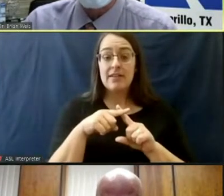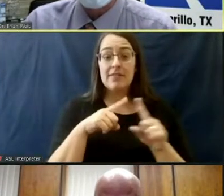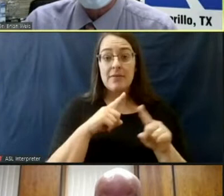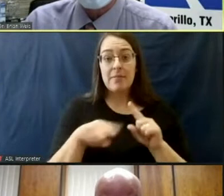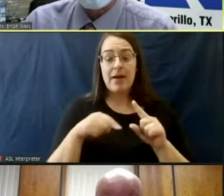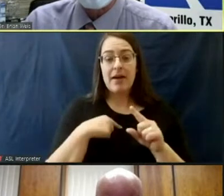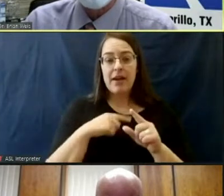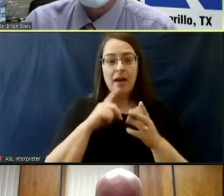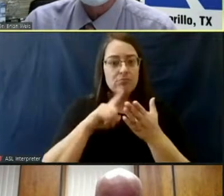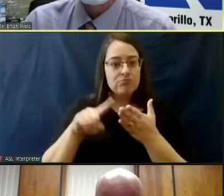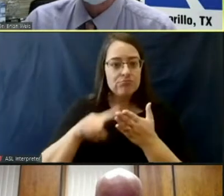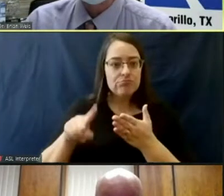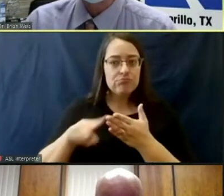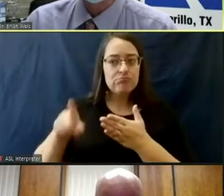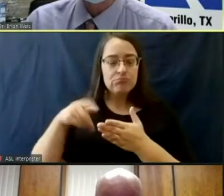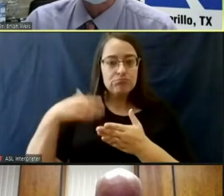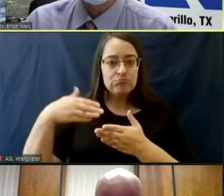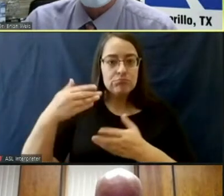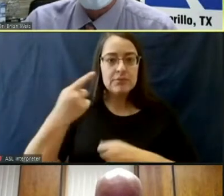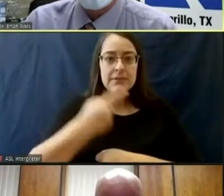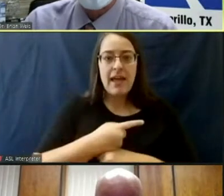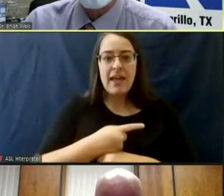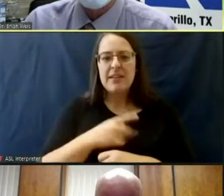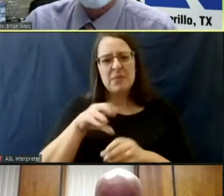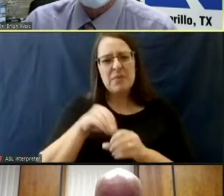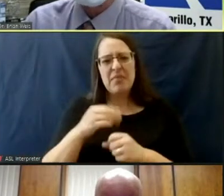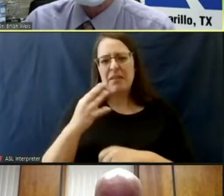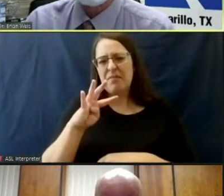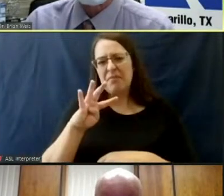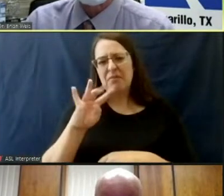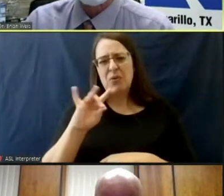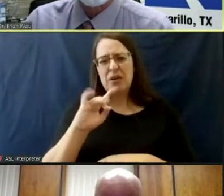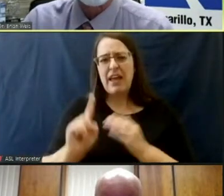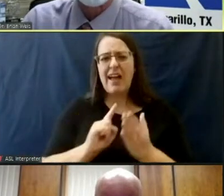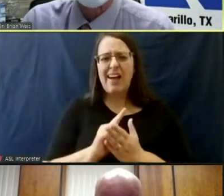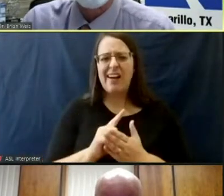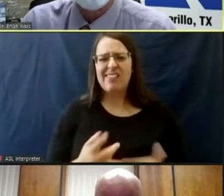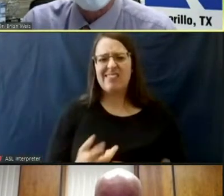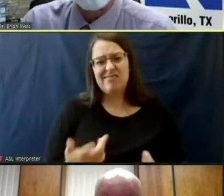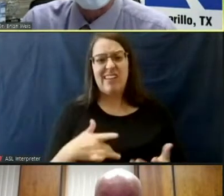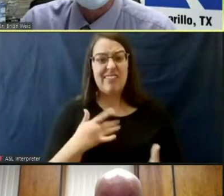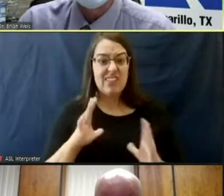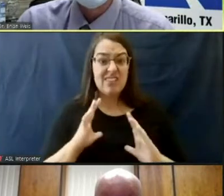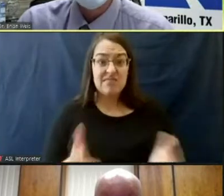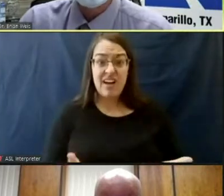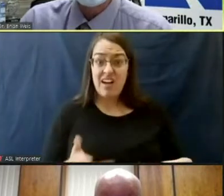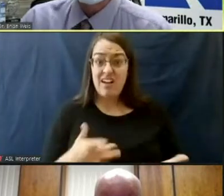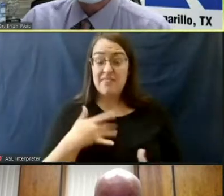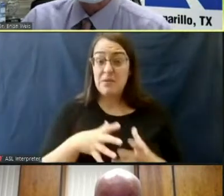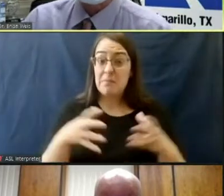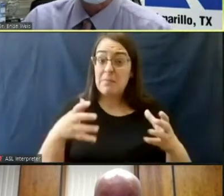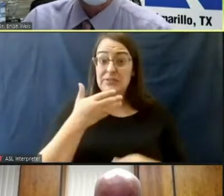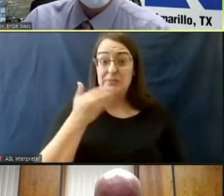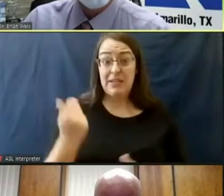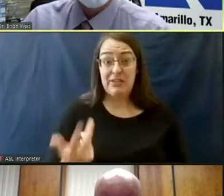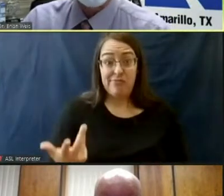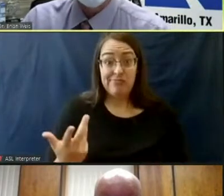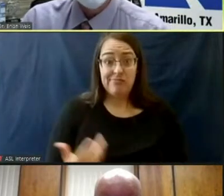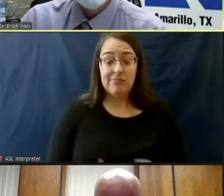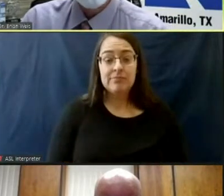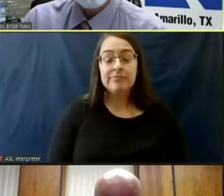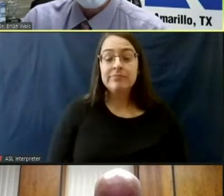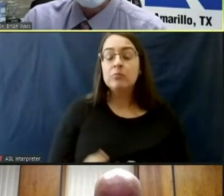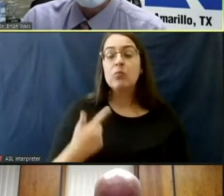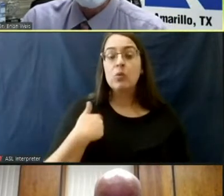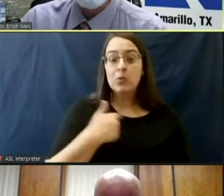up over the next couple of days, and typically within 48 hours, they all said, I feel fine. I feel much better. So again, we know